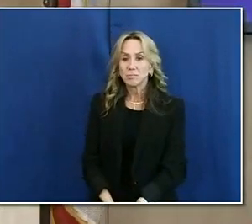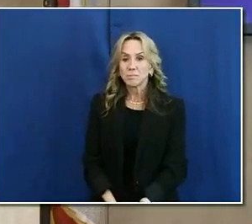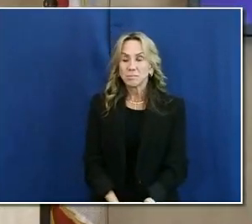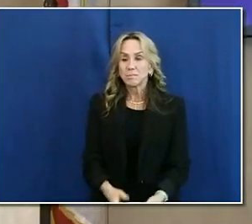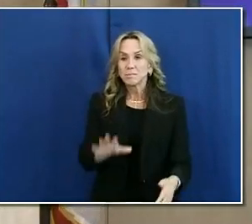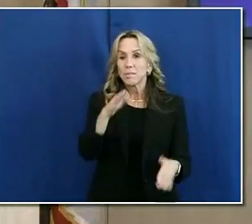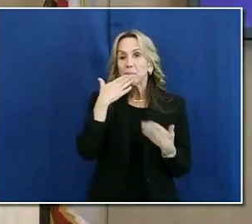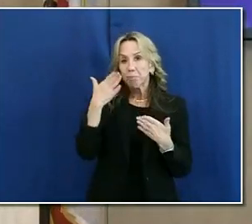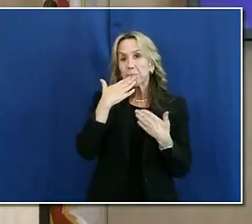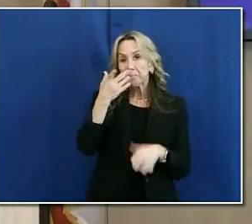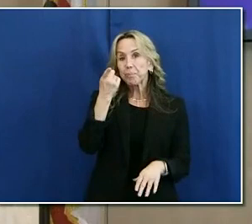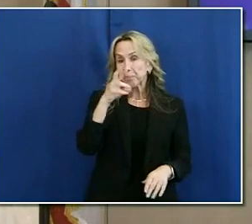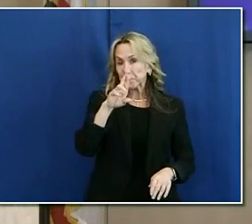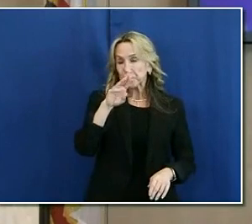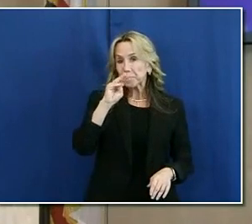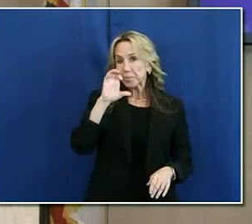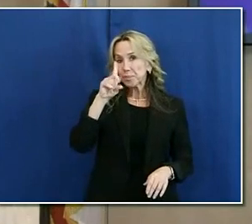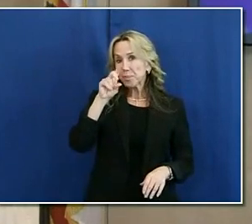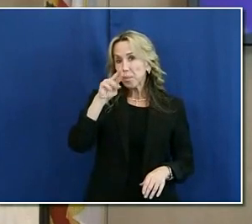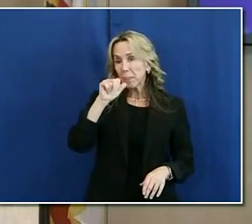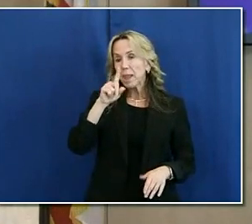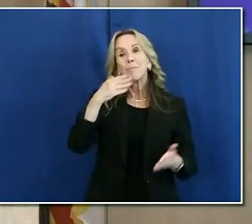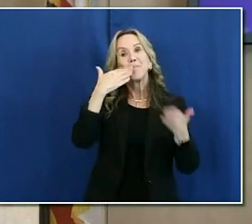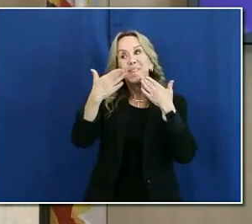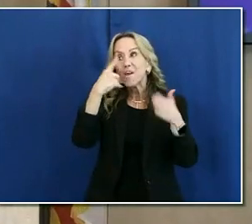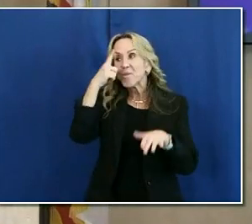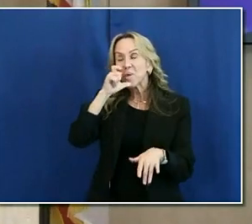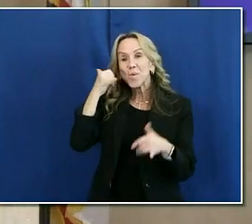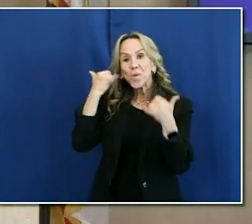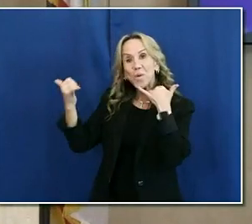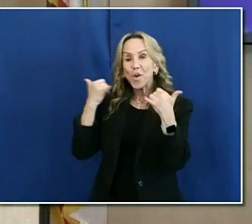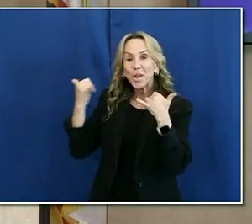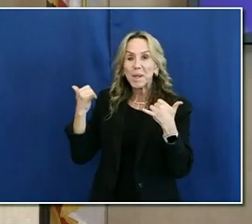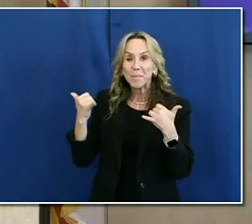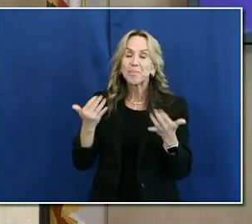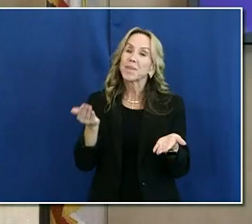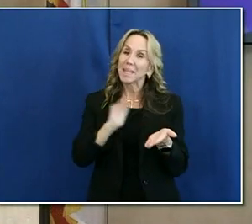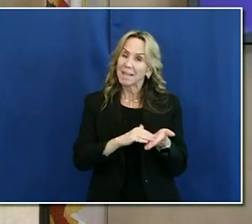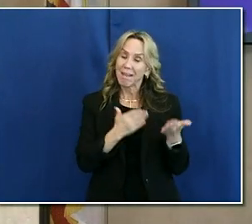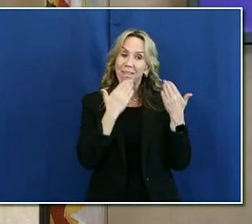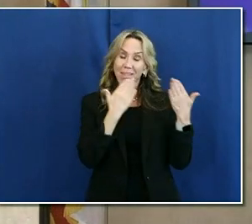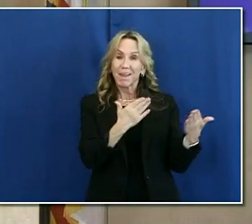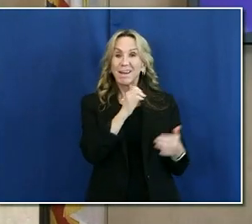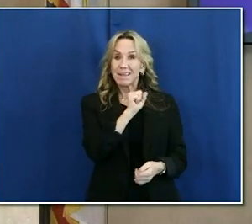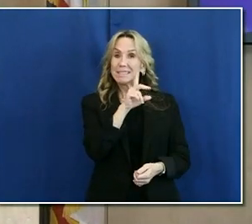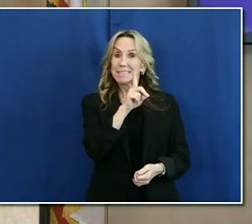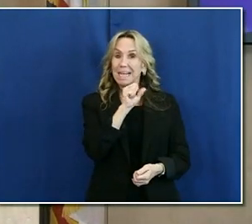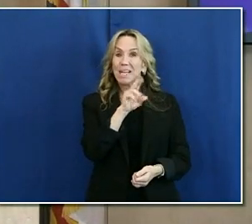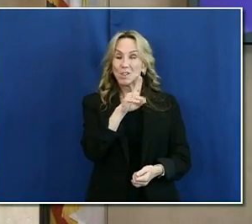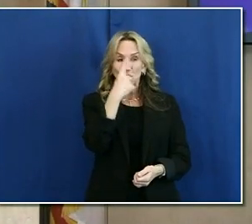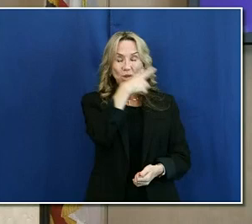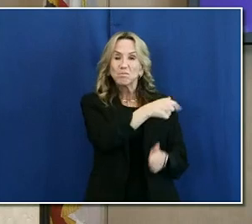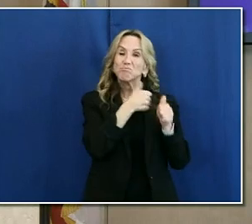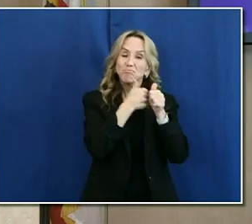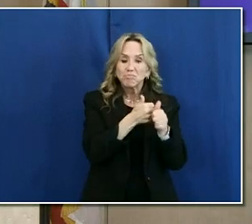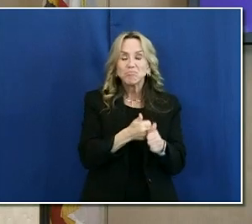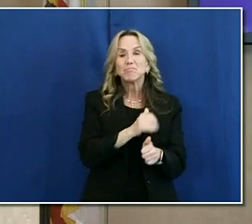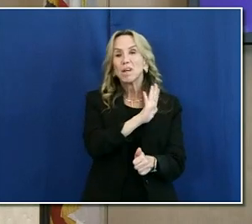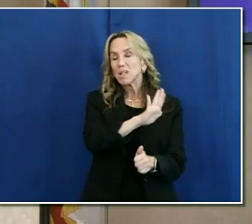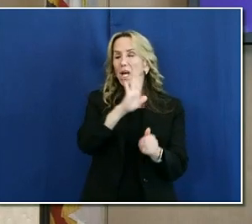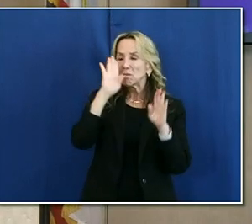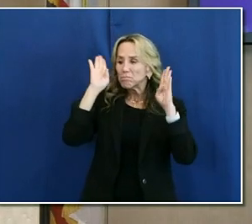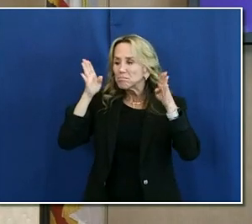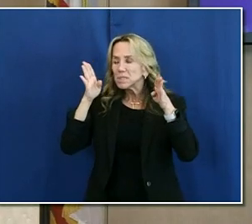Thank you. Thank you, Dr. McDonald. Thank you for everyone who called in with questions. Again, we want to thank San Diego State University for their diligence and attention and